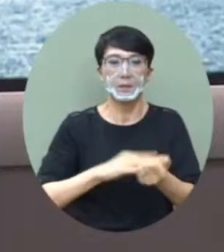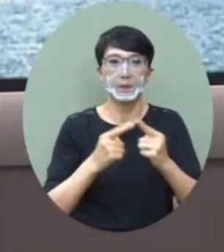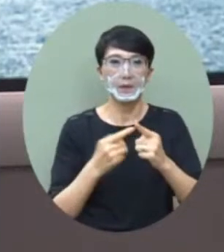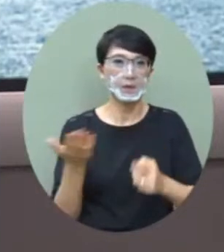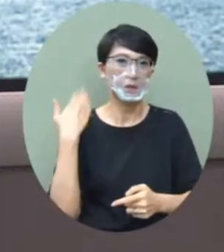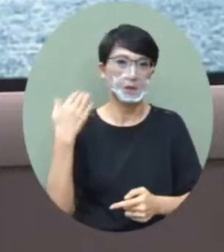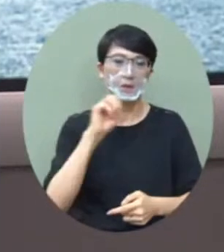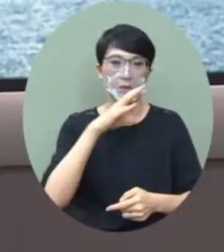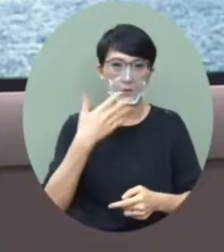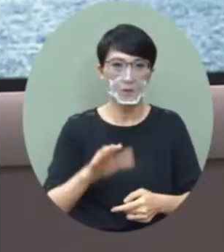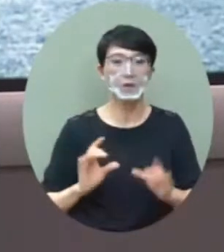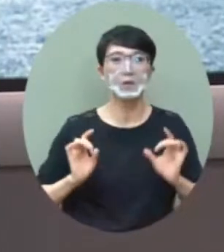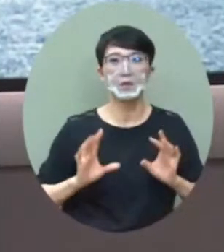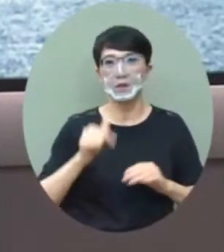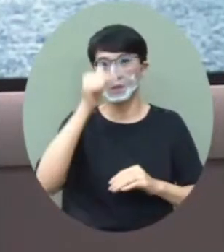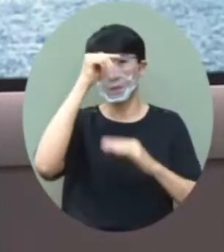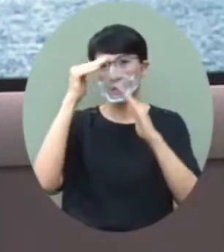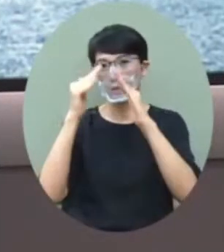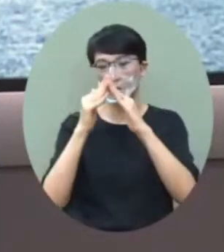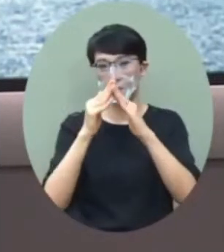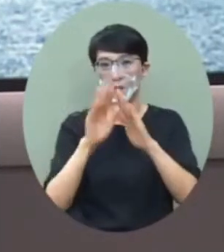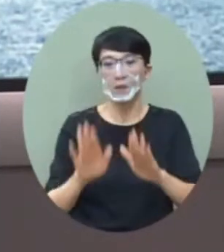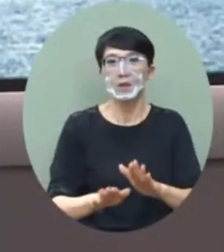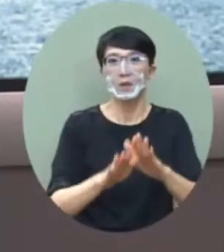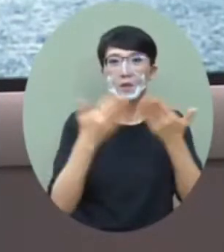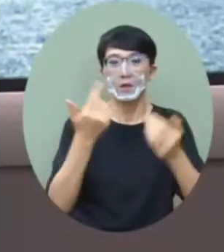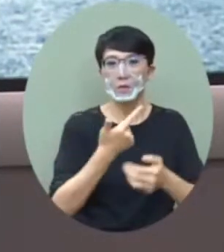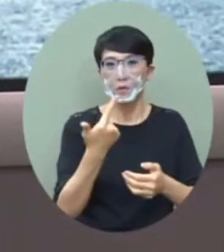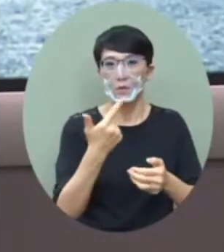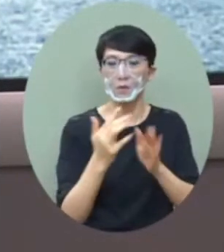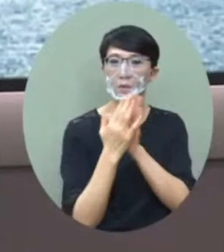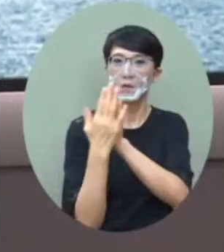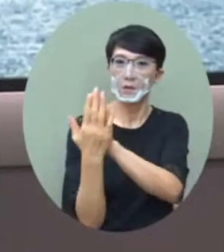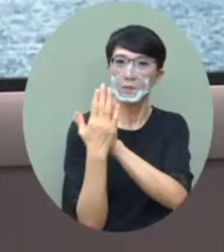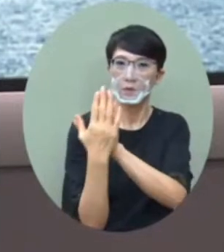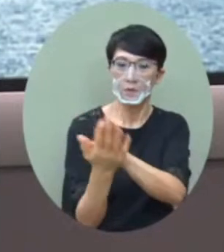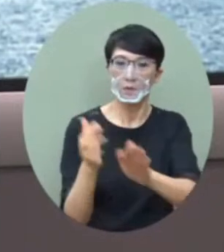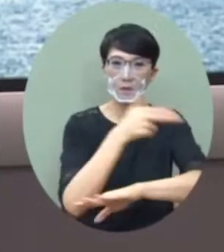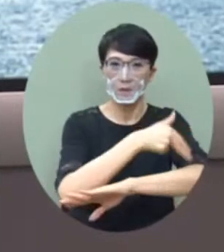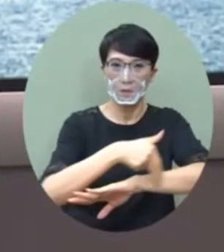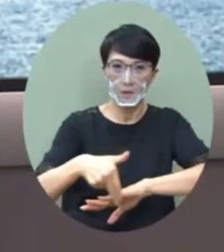by private hospitals in receiving our patients. Like we said earlier,